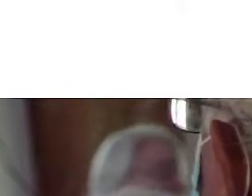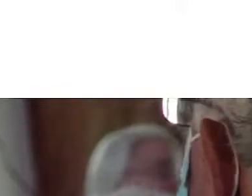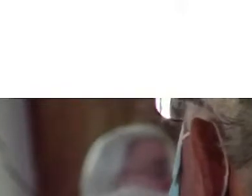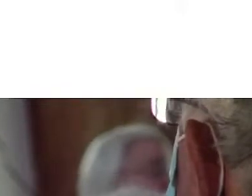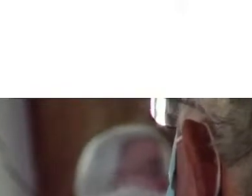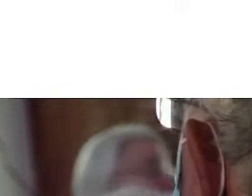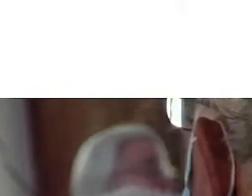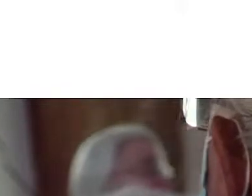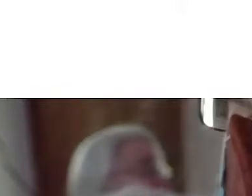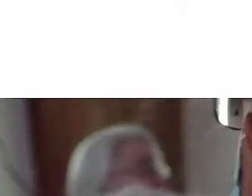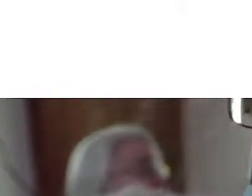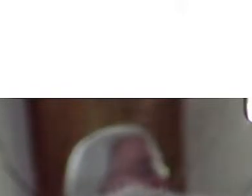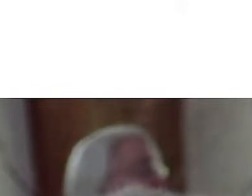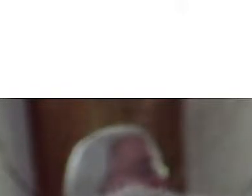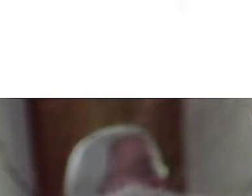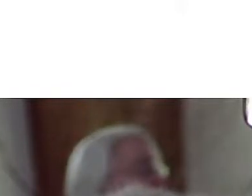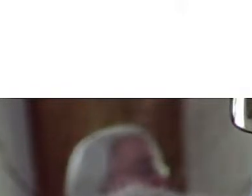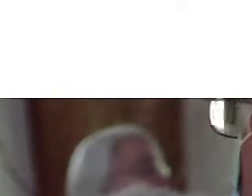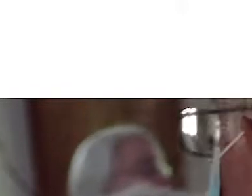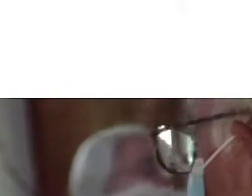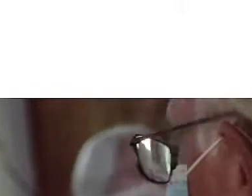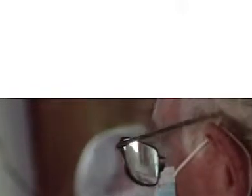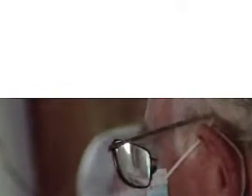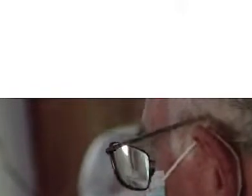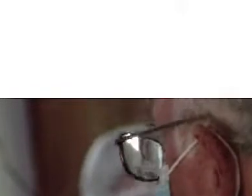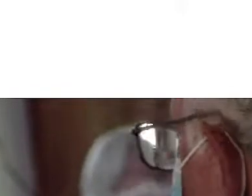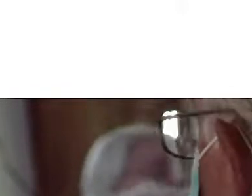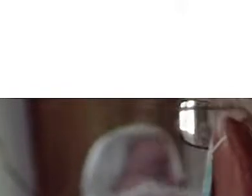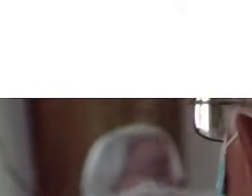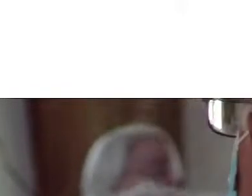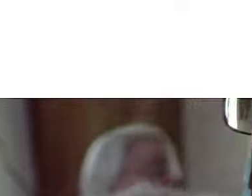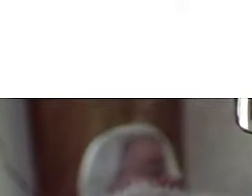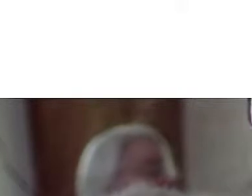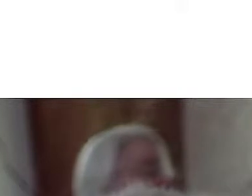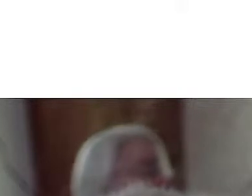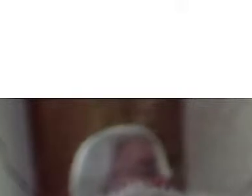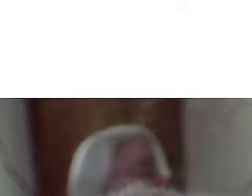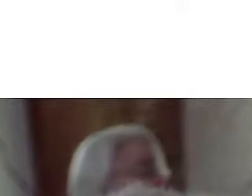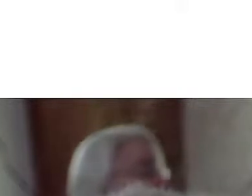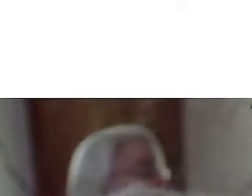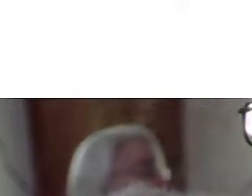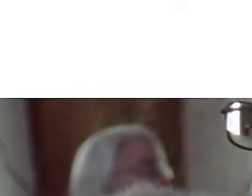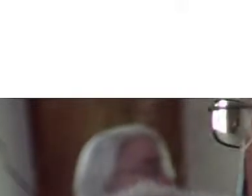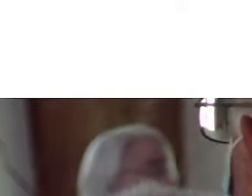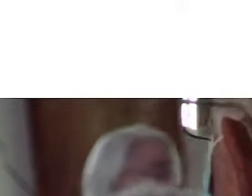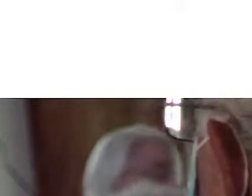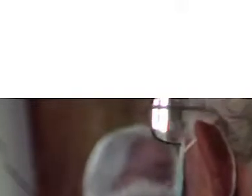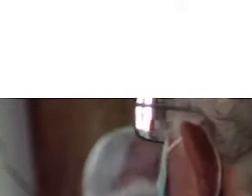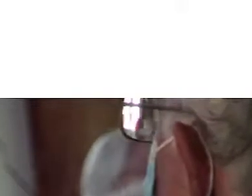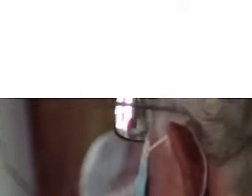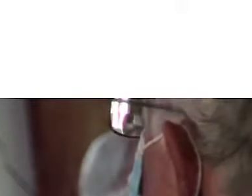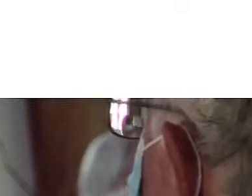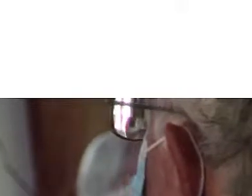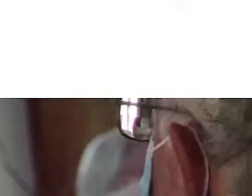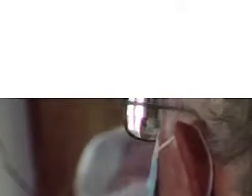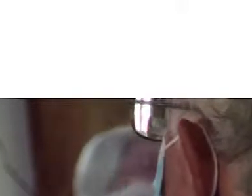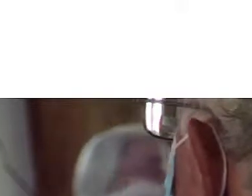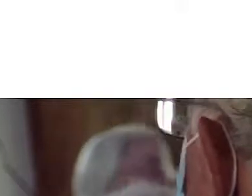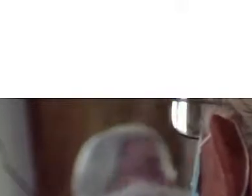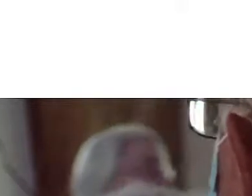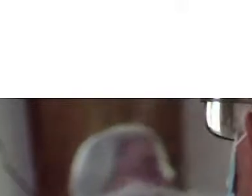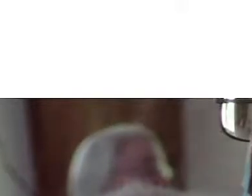For needs which others serve, for services we give, for work and